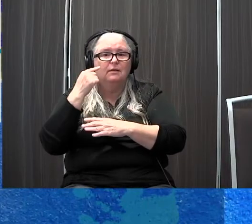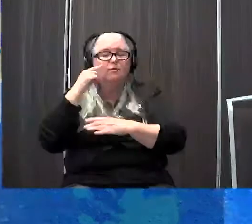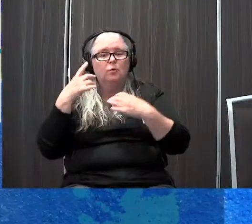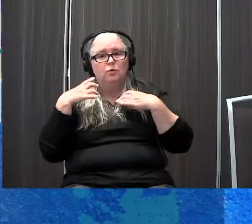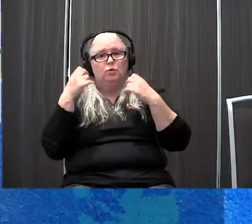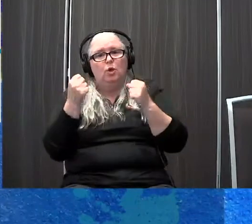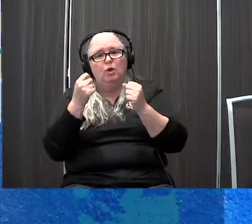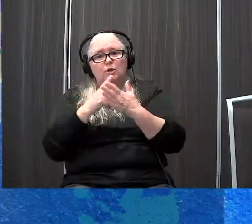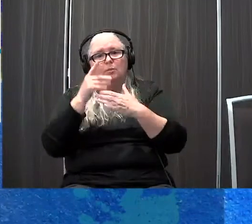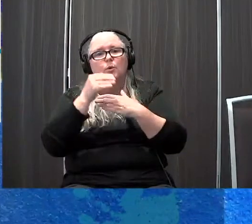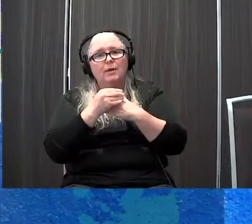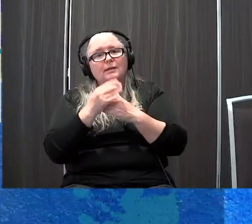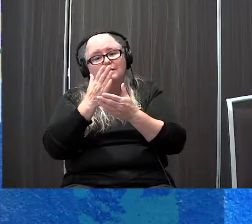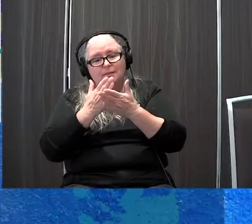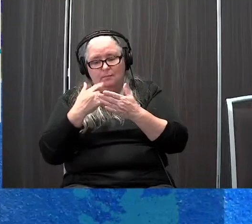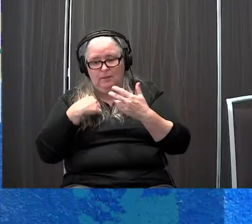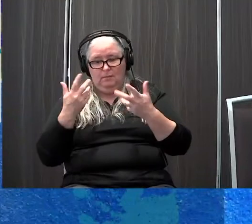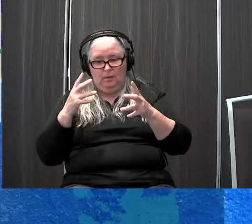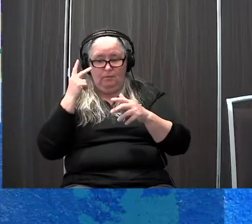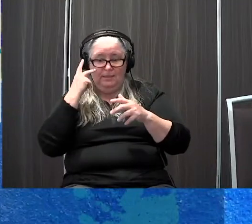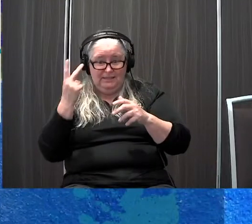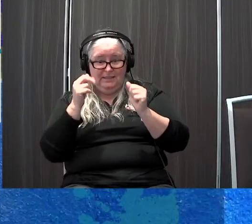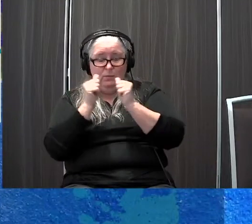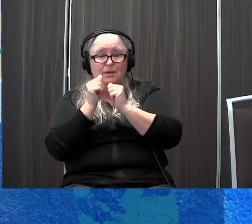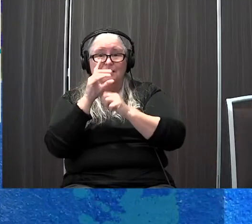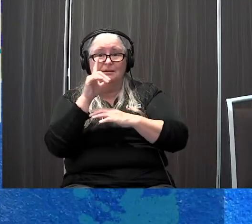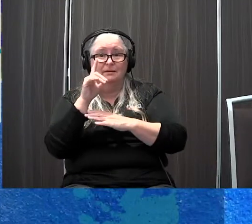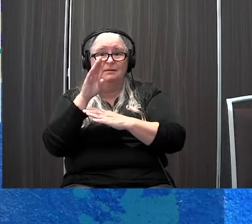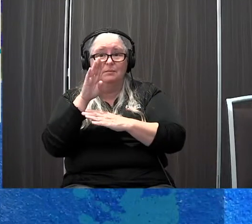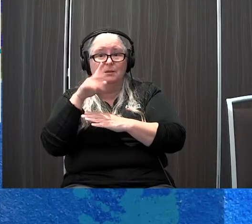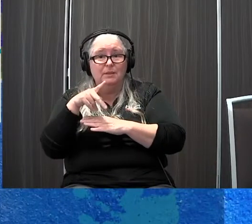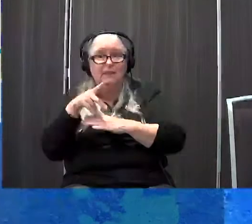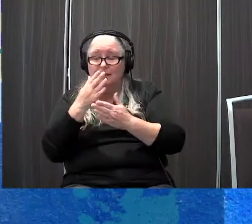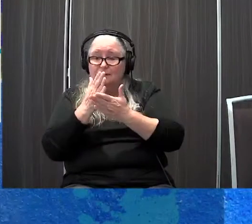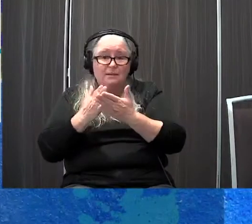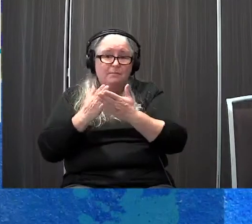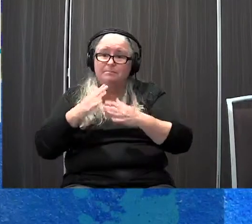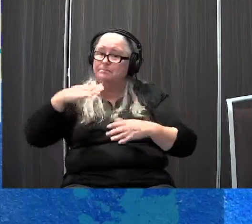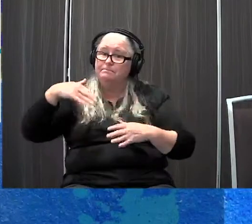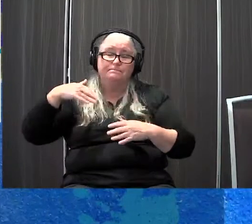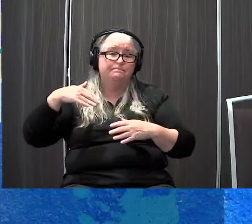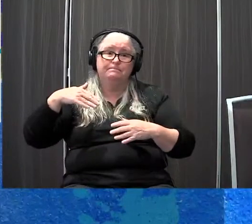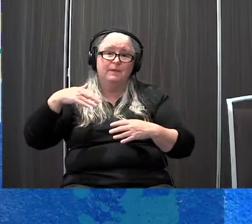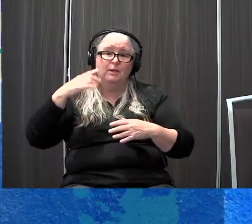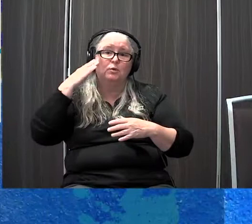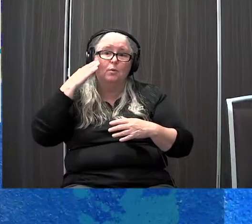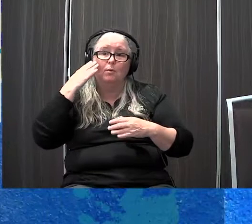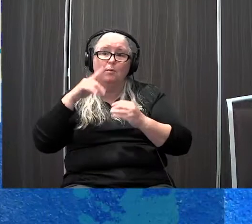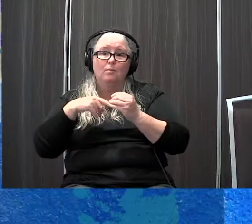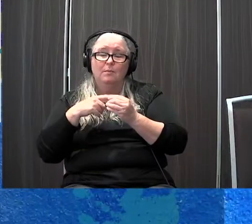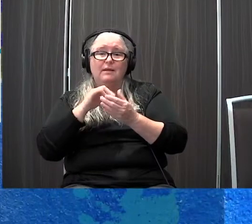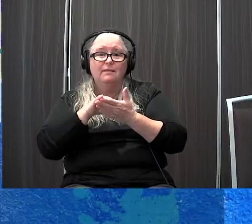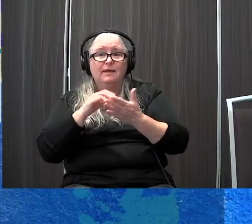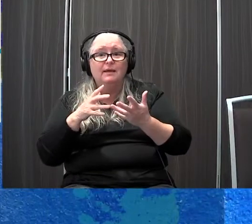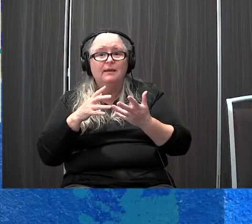program, and some of them I've already seen a developmental pediatrician, and some of them haven't heard of that. And so sometimes kids are cared for